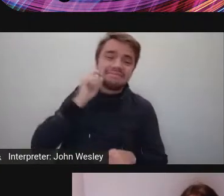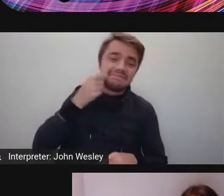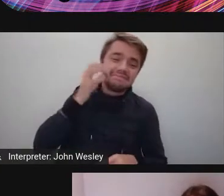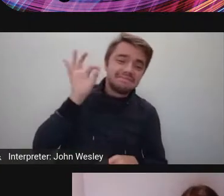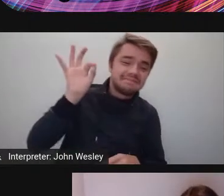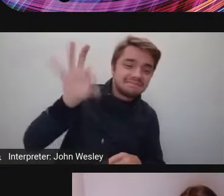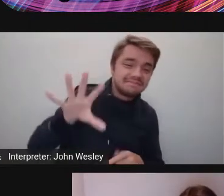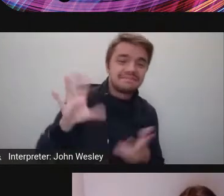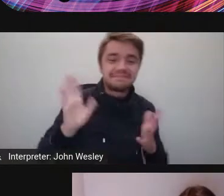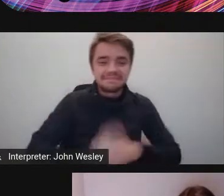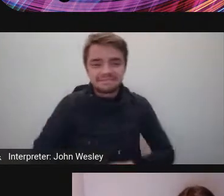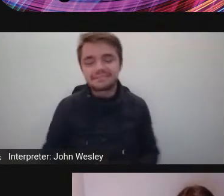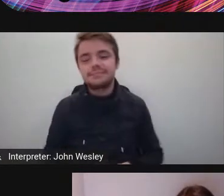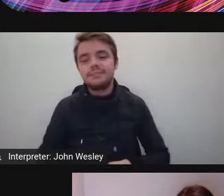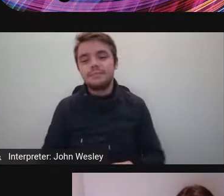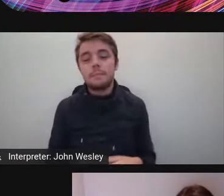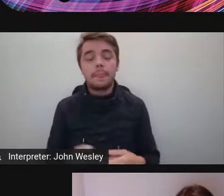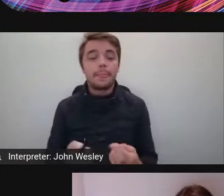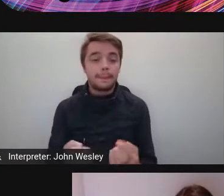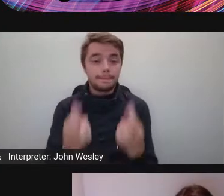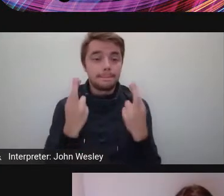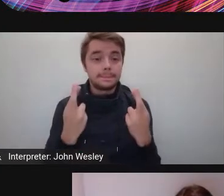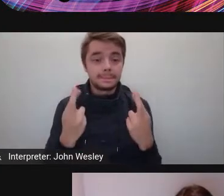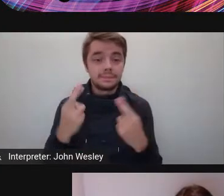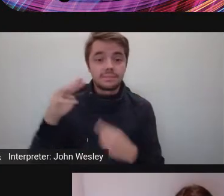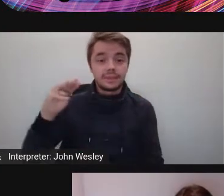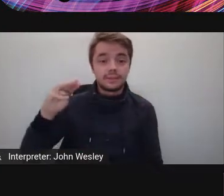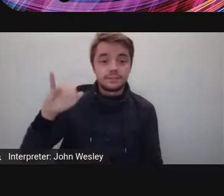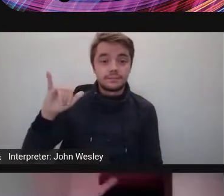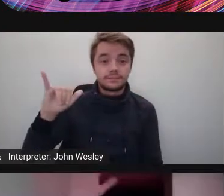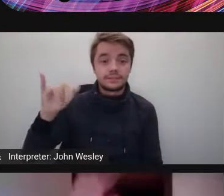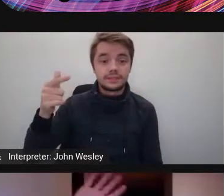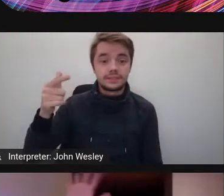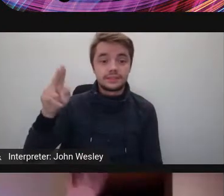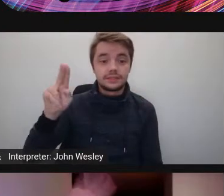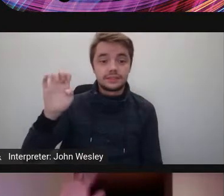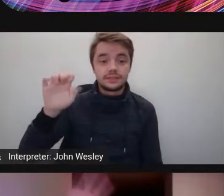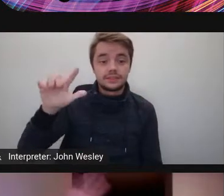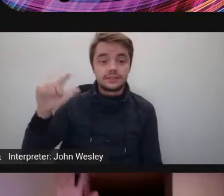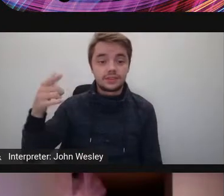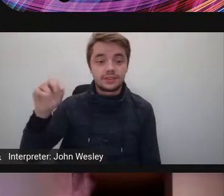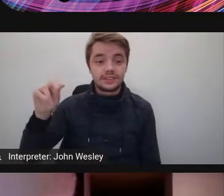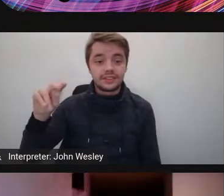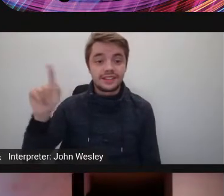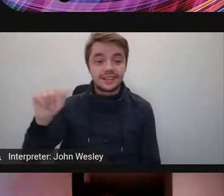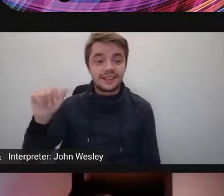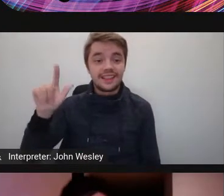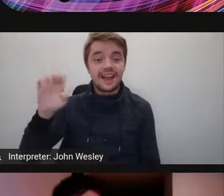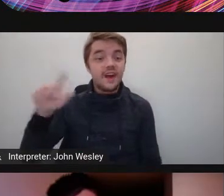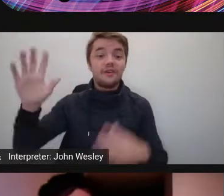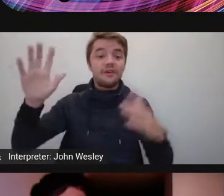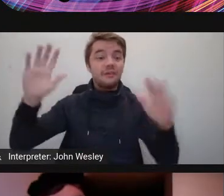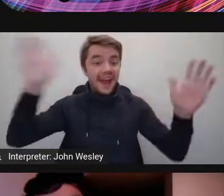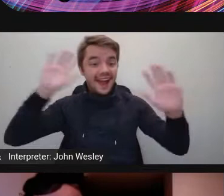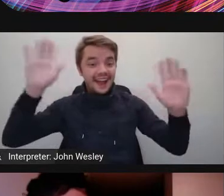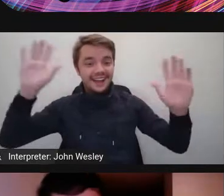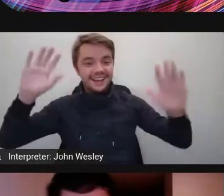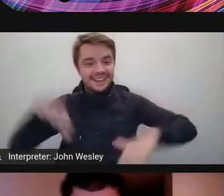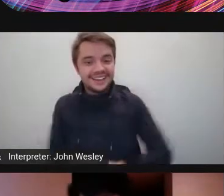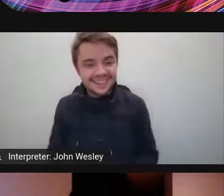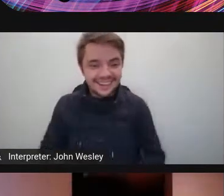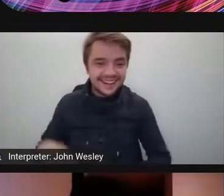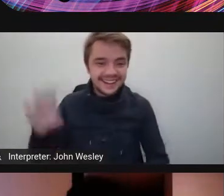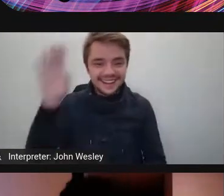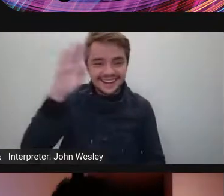So hopefully Miguel González, who is... Oh, hi! See, I